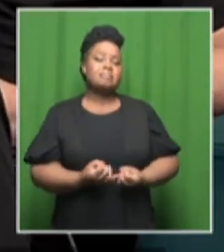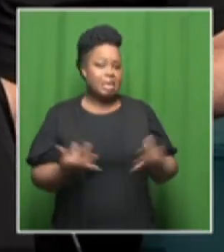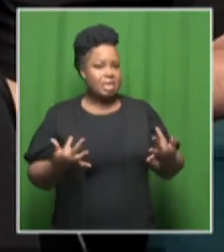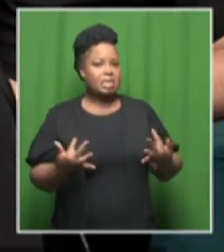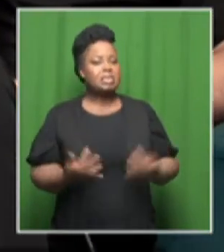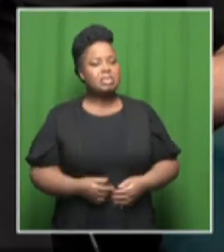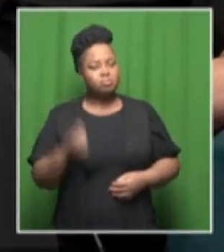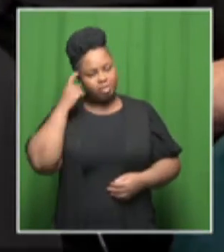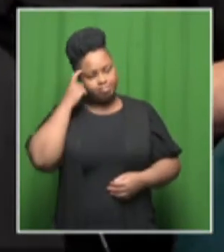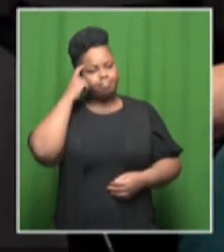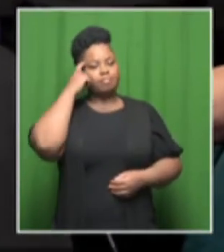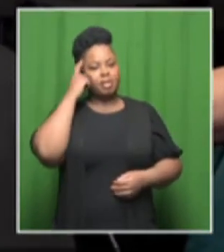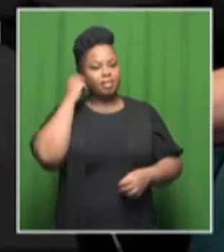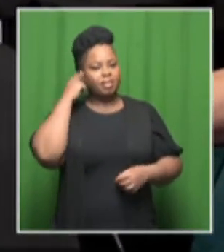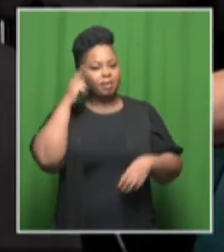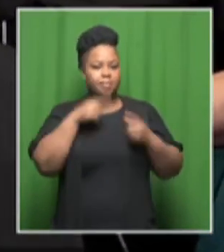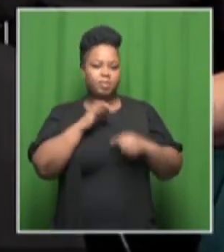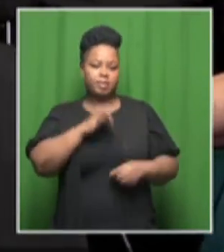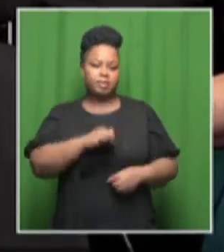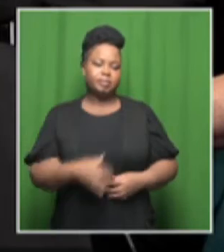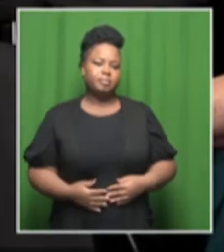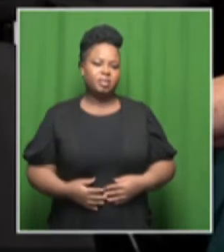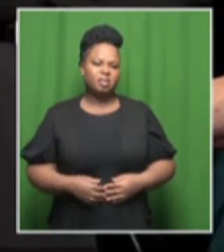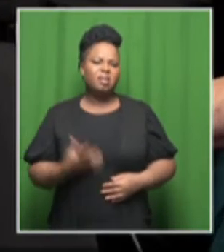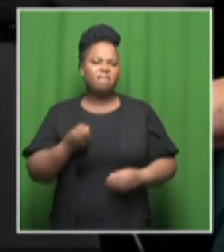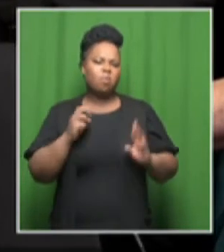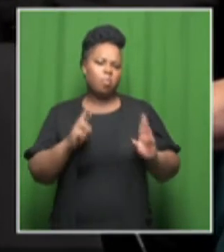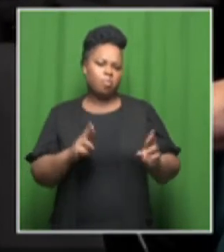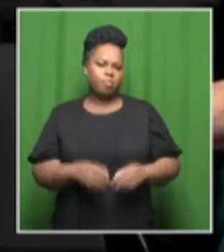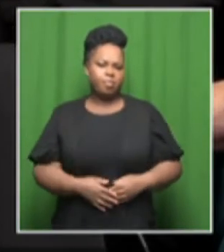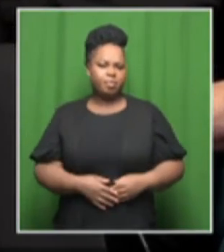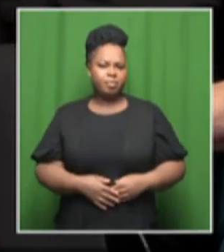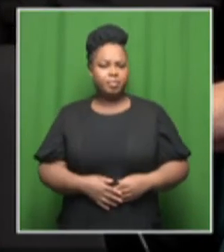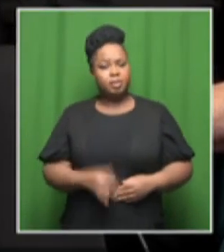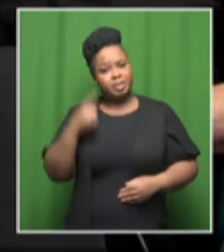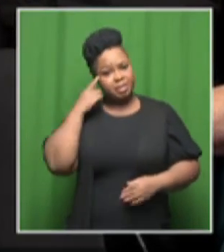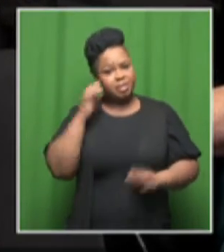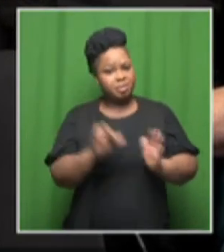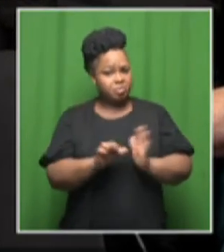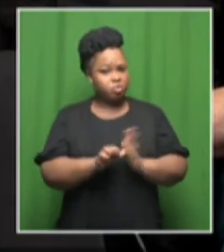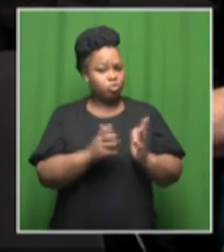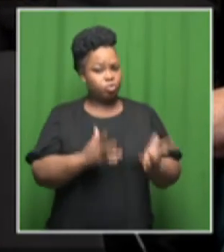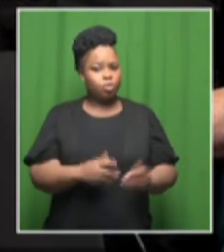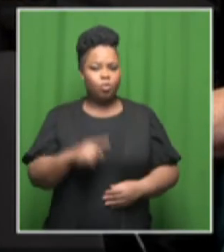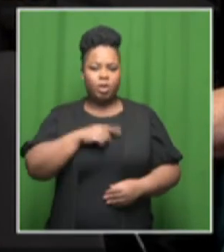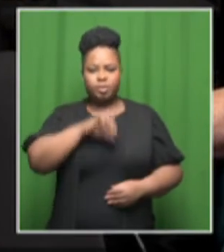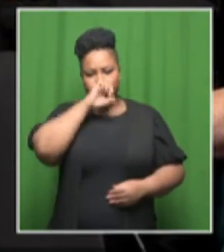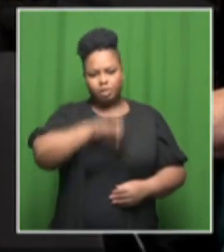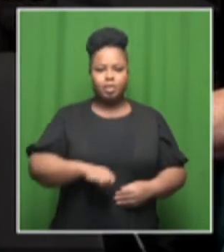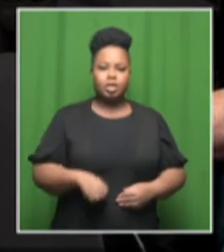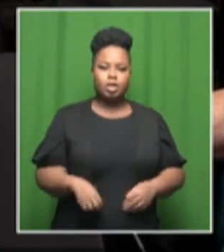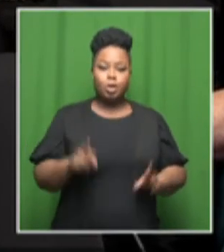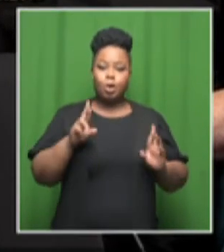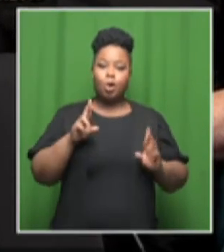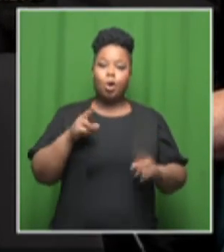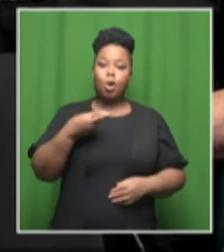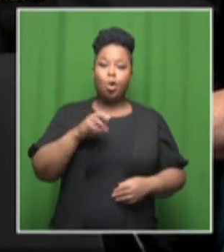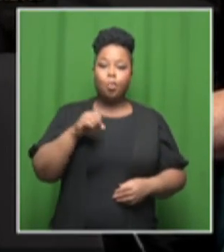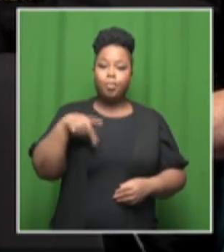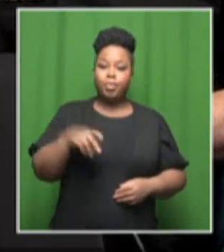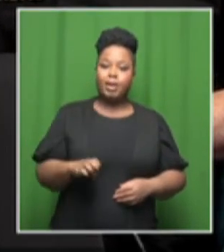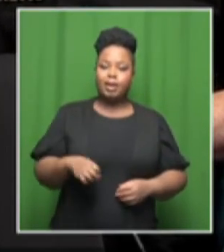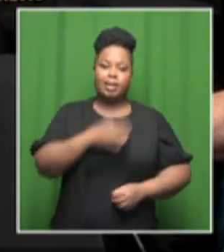into consideration around that. But there is always hope. I mean, I think that's what's important, and that's why I'm loving the Hope Clinic that we hear